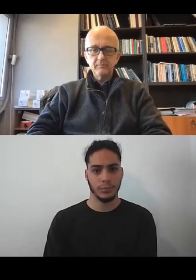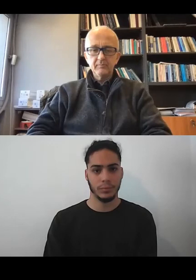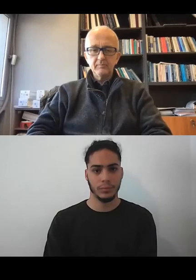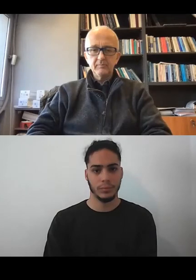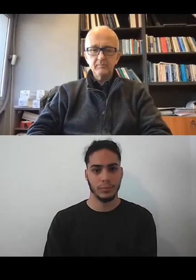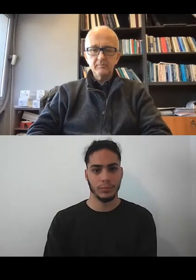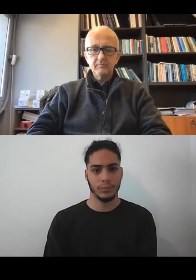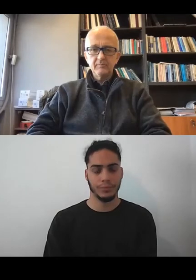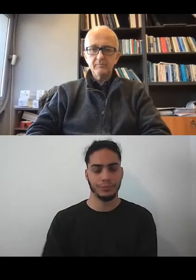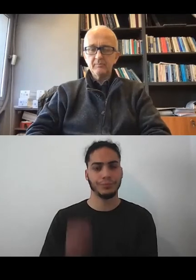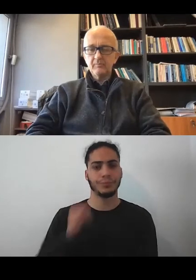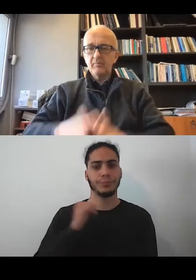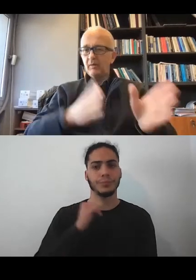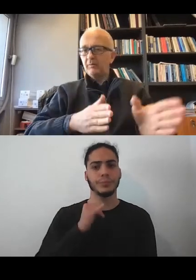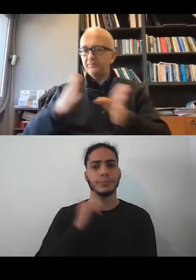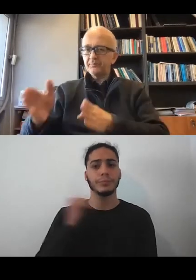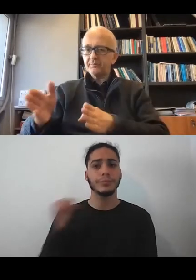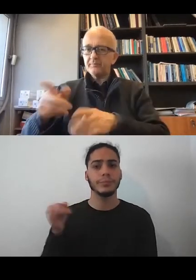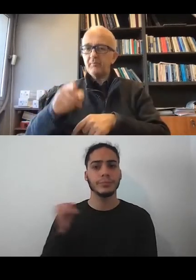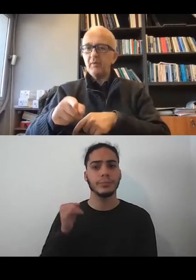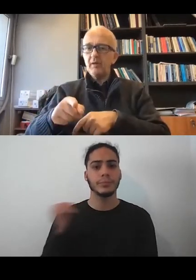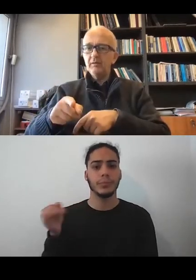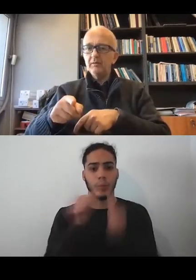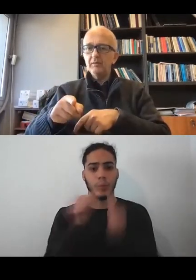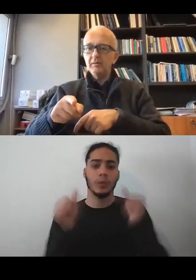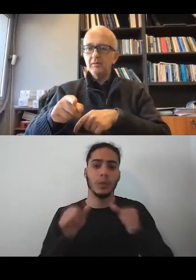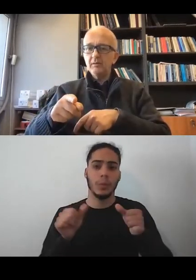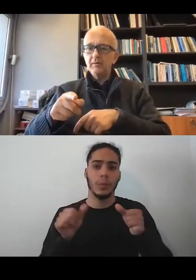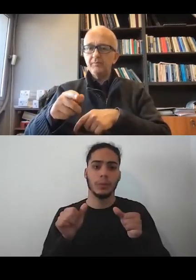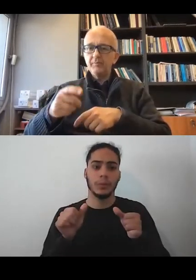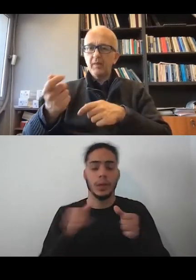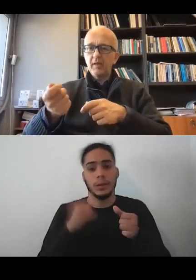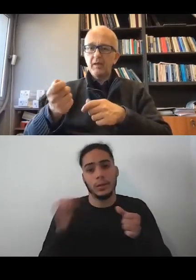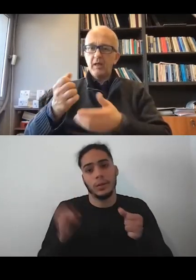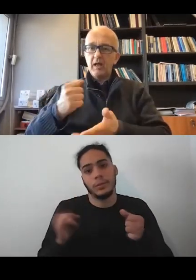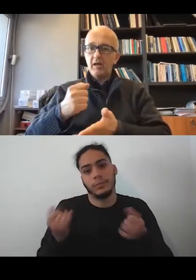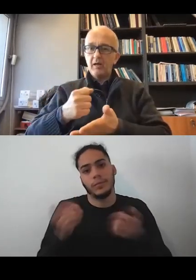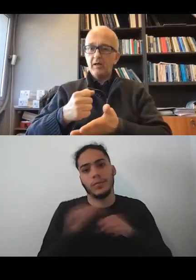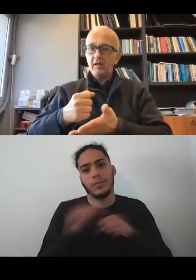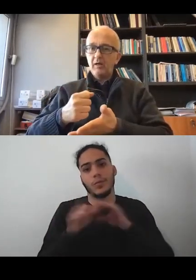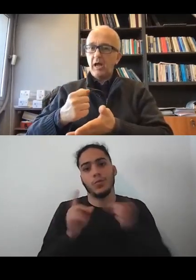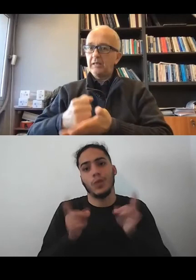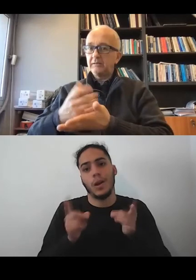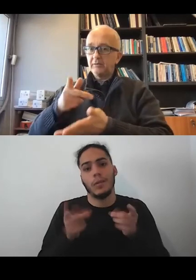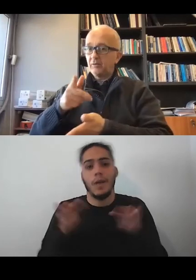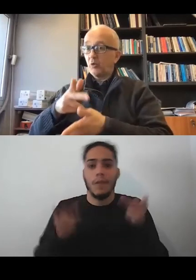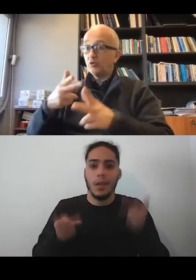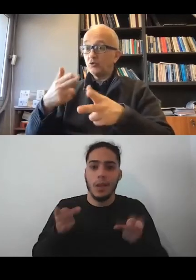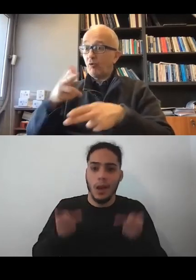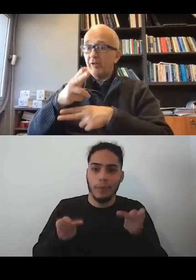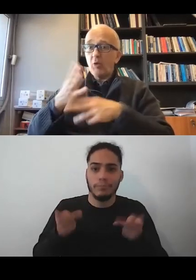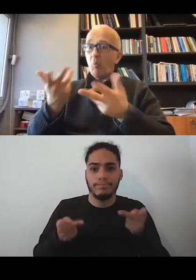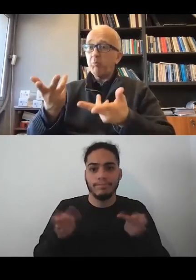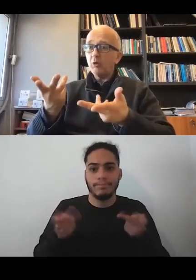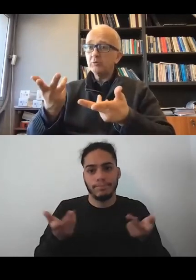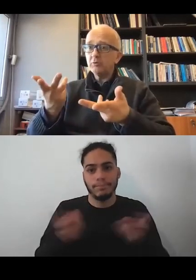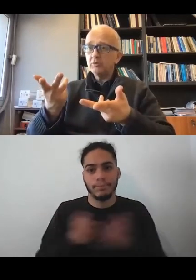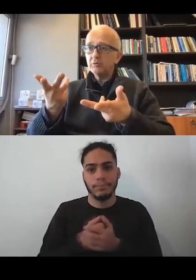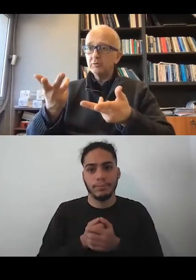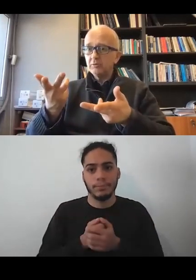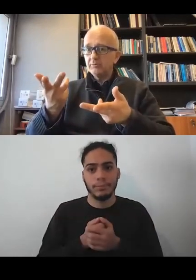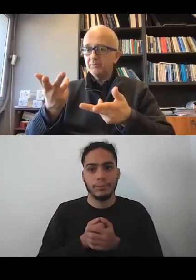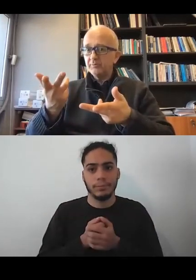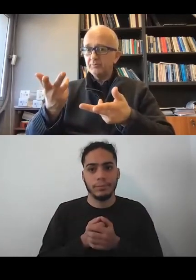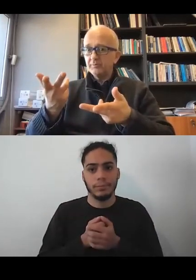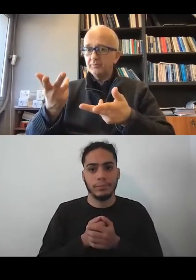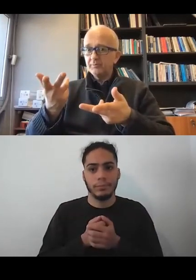And the next step for the system would be to evaluate this video and check for mistakes.